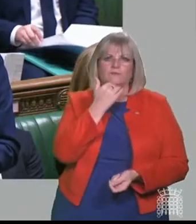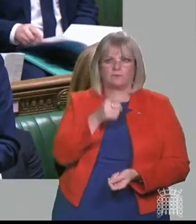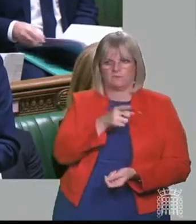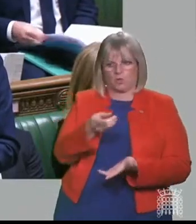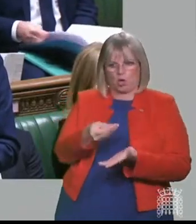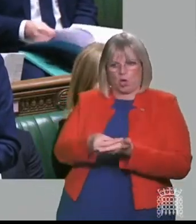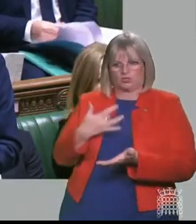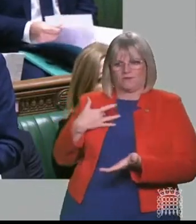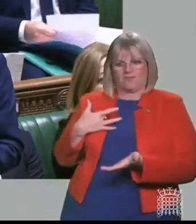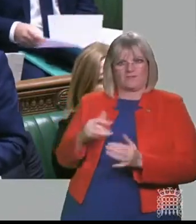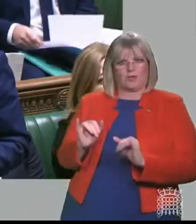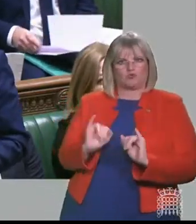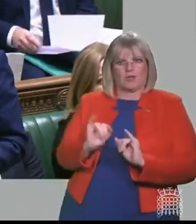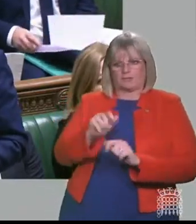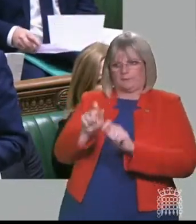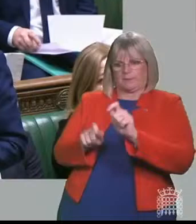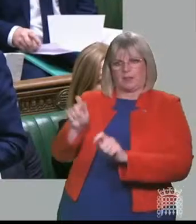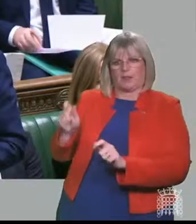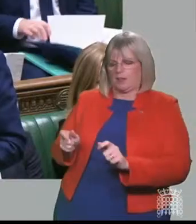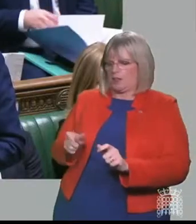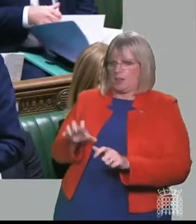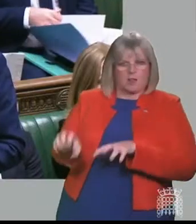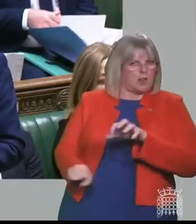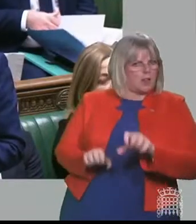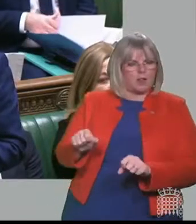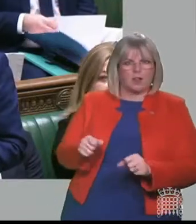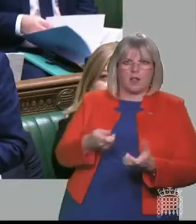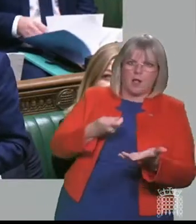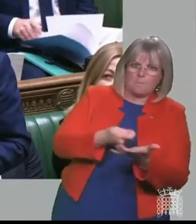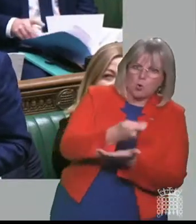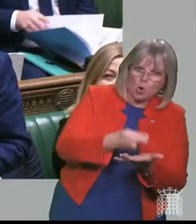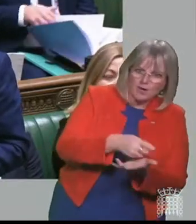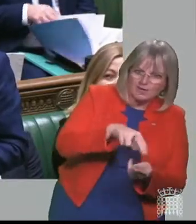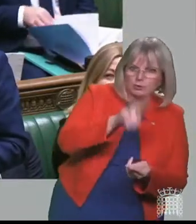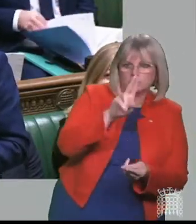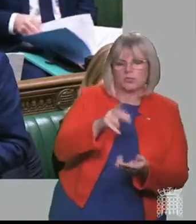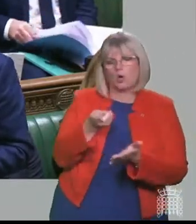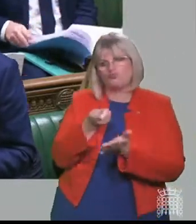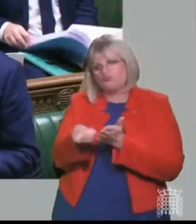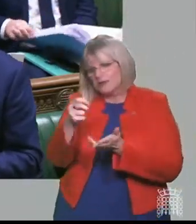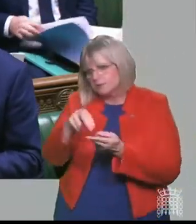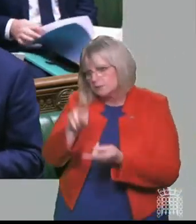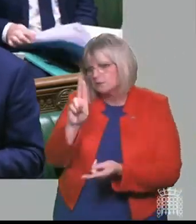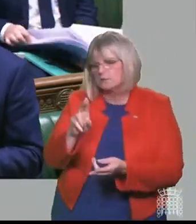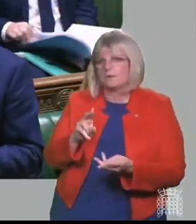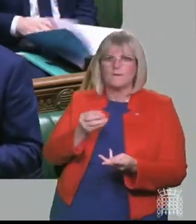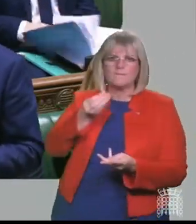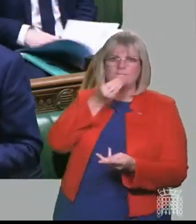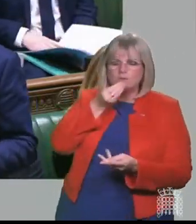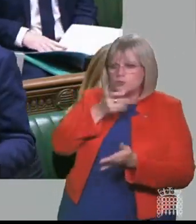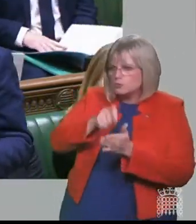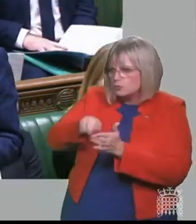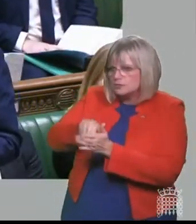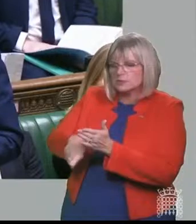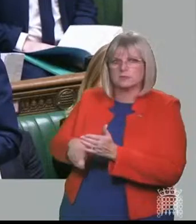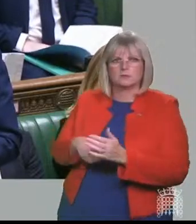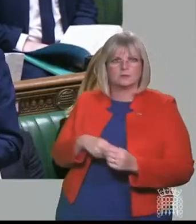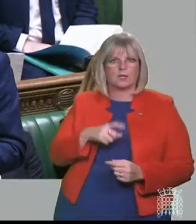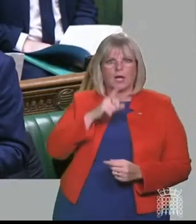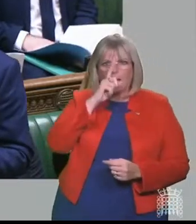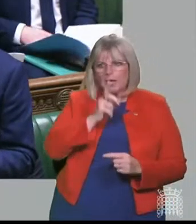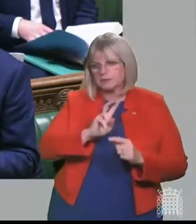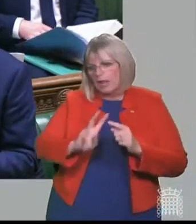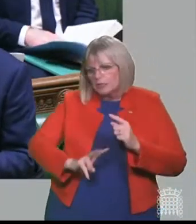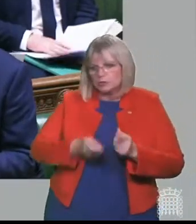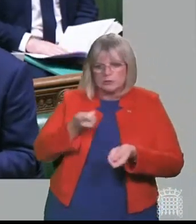across the nations of the UK. People who are struggling with mortgages and rents, with food bills, with energy bills. Now, we asked for